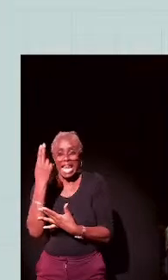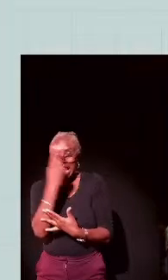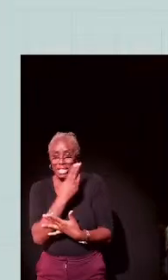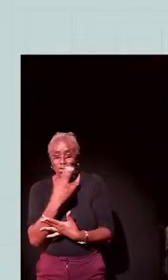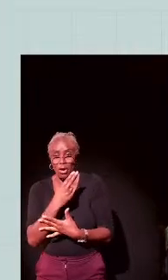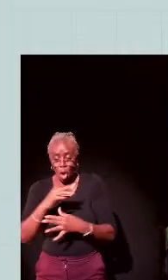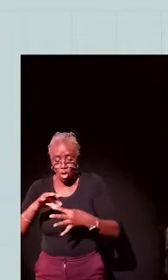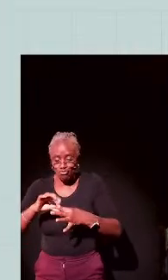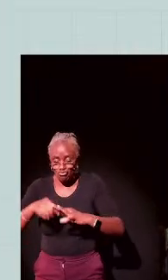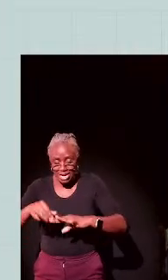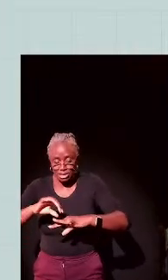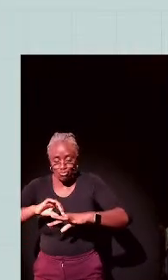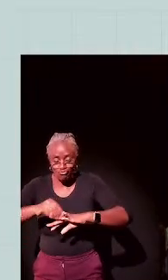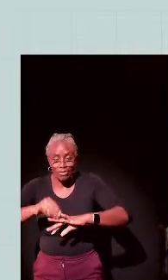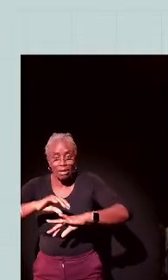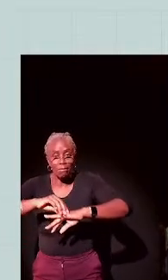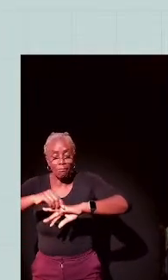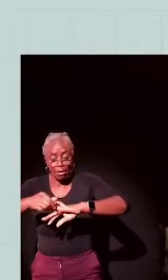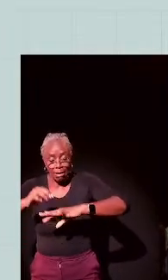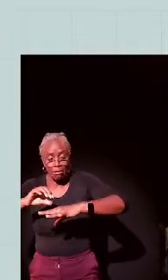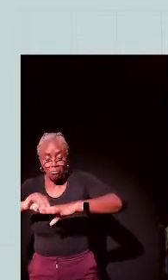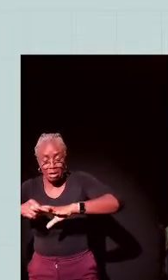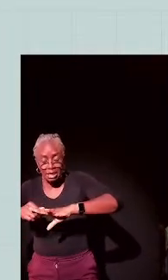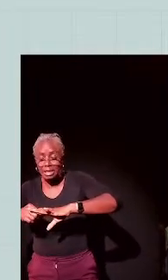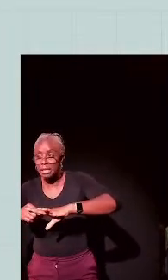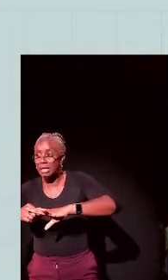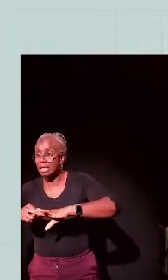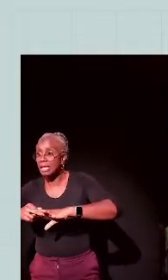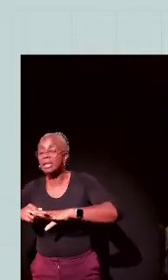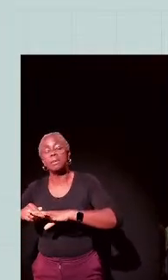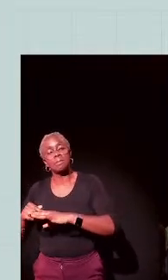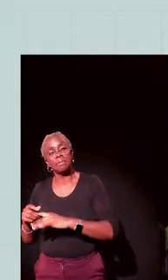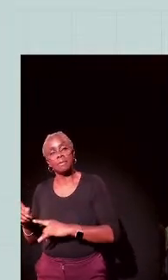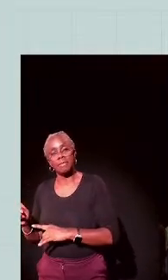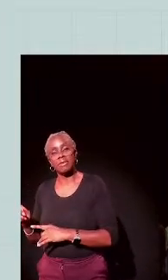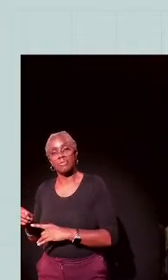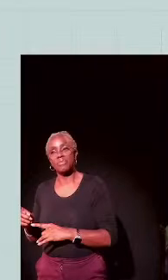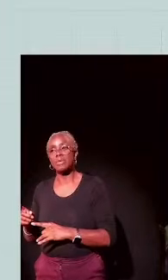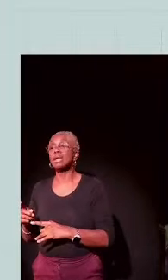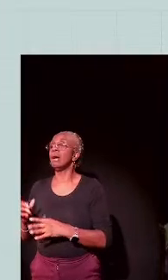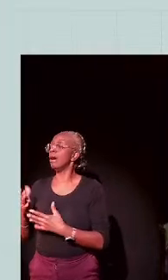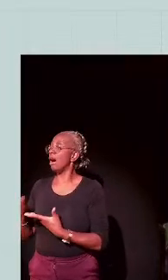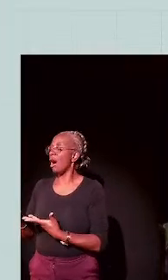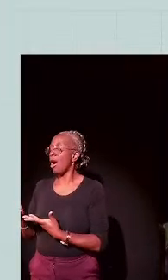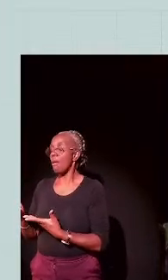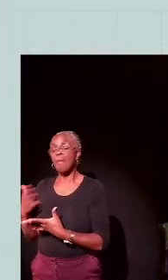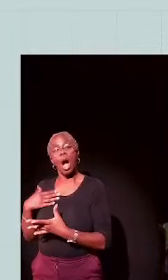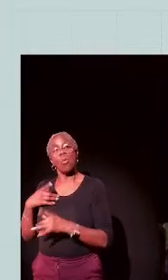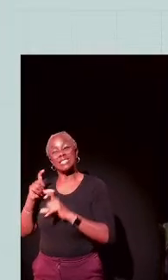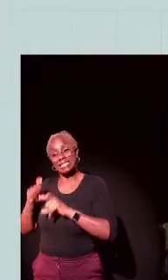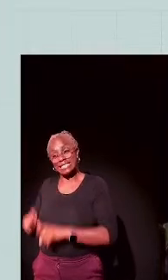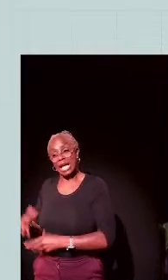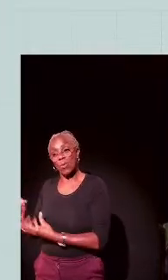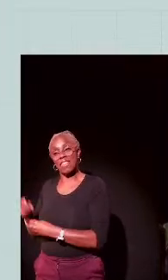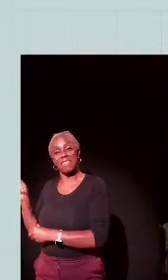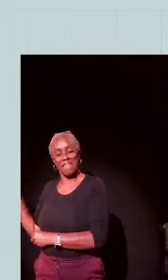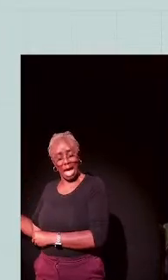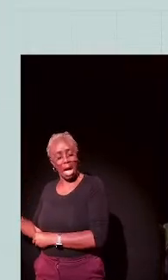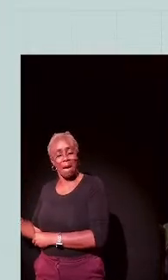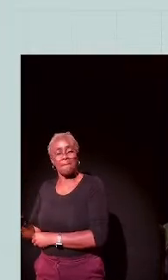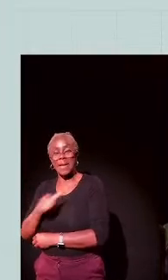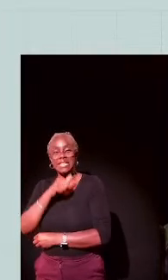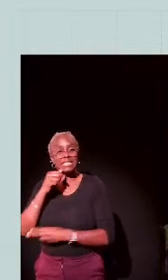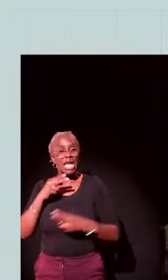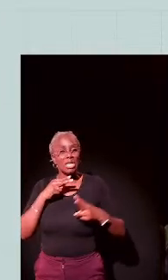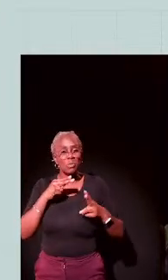around your fingers rather than the whole thing. That might be taking a little bit away from what this is, but I think it's a nice trade-off in